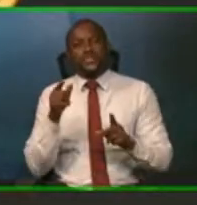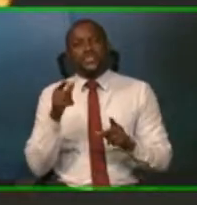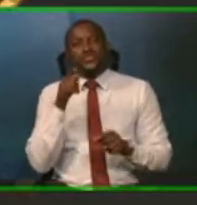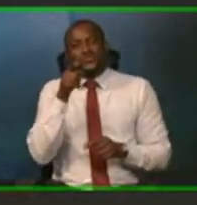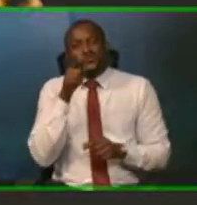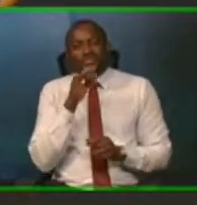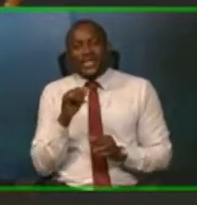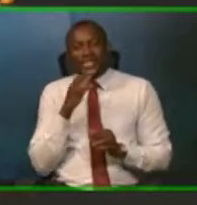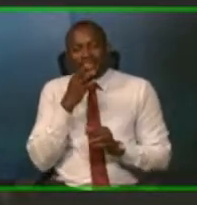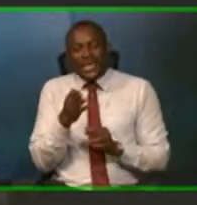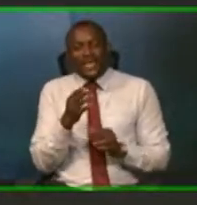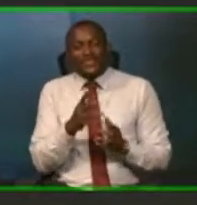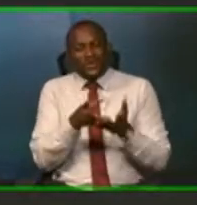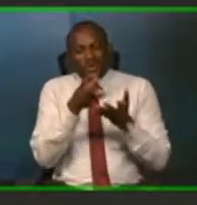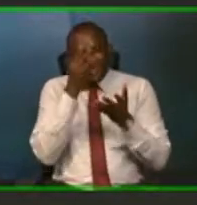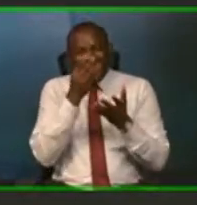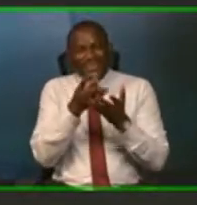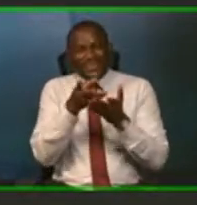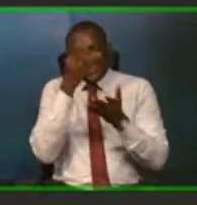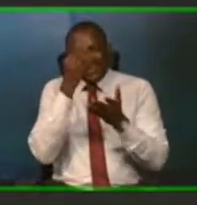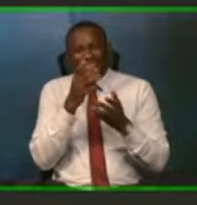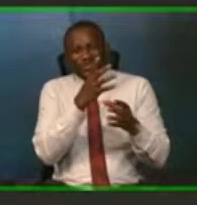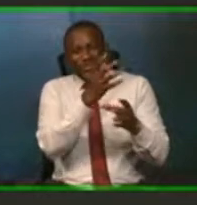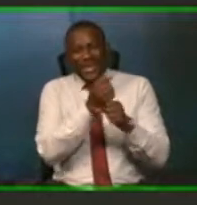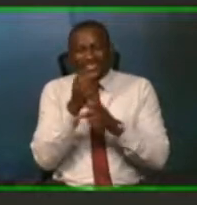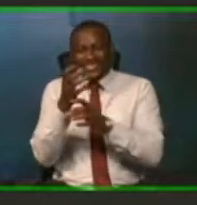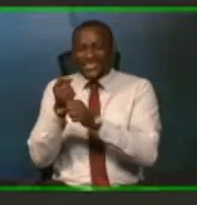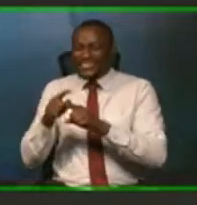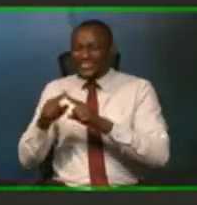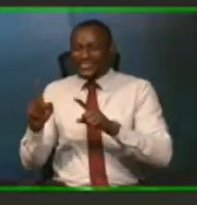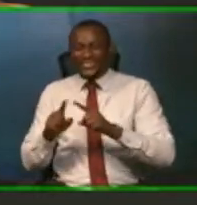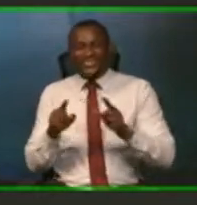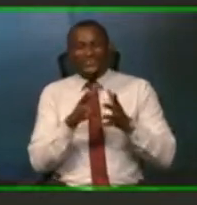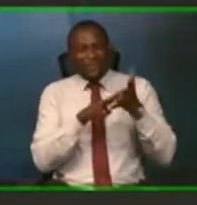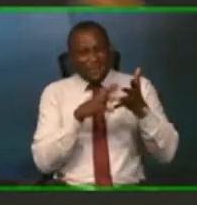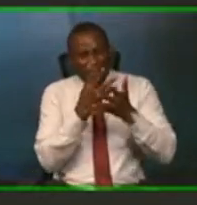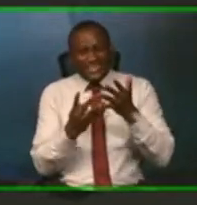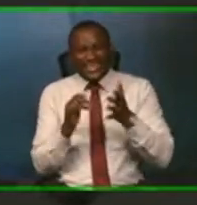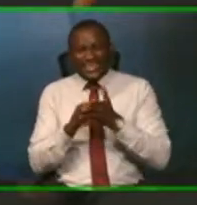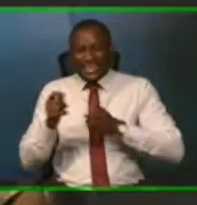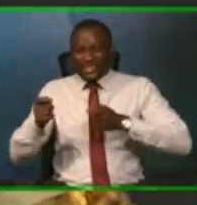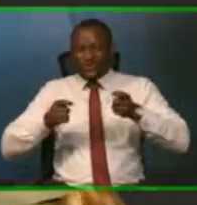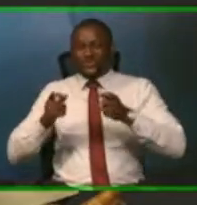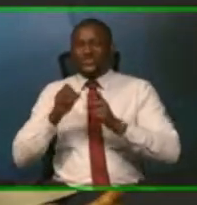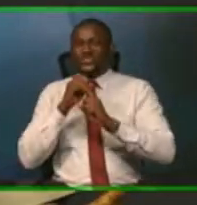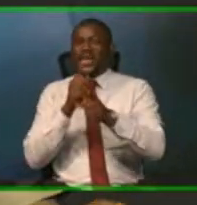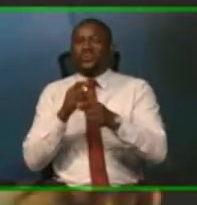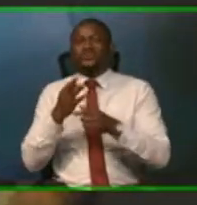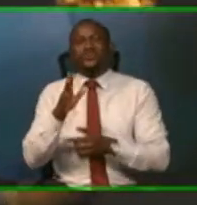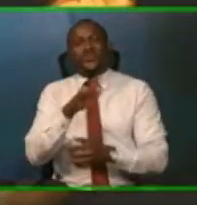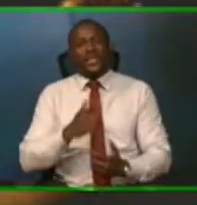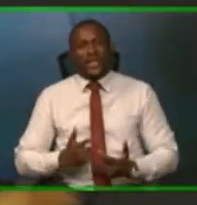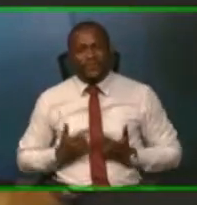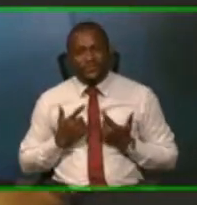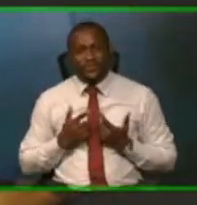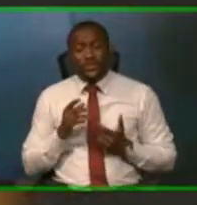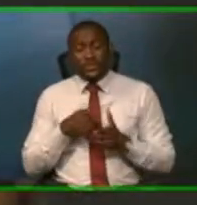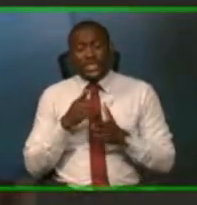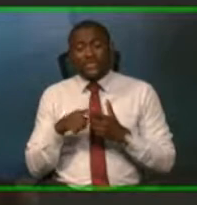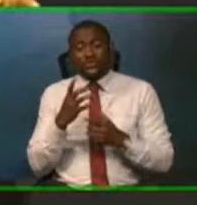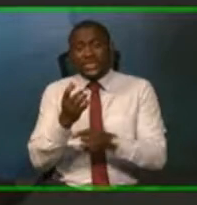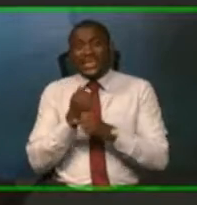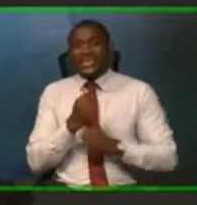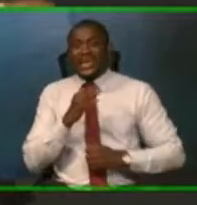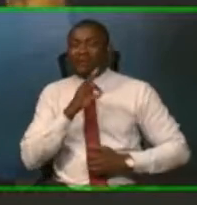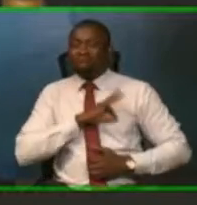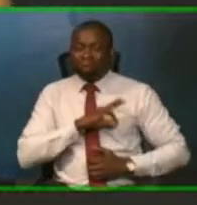a teaching priest, access the various patterns that control the outcomes of your life. You gain mastery in